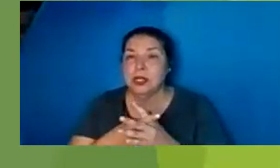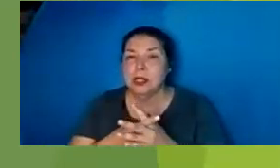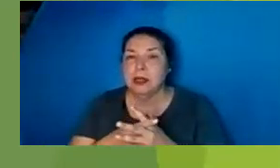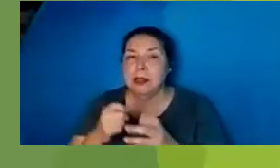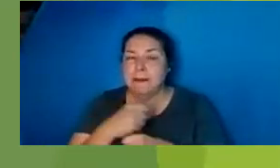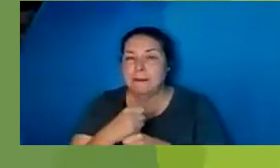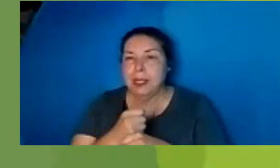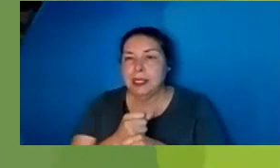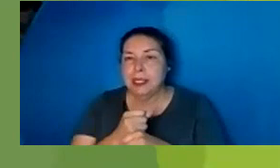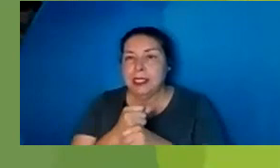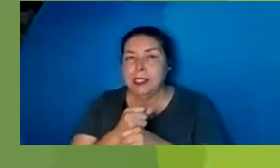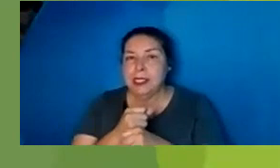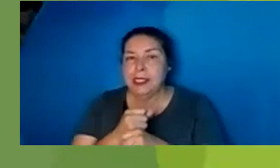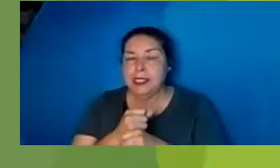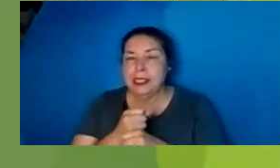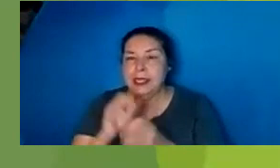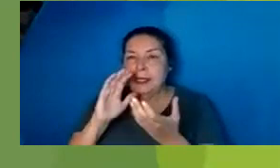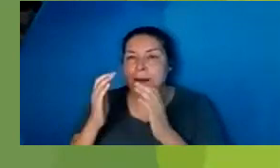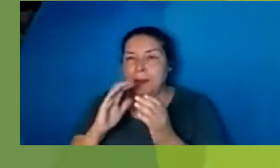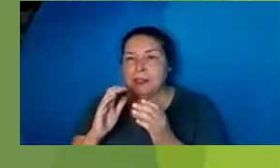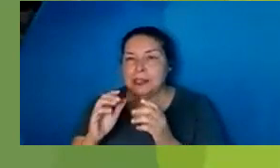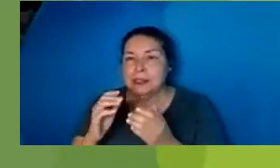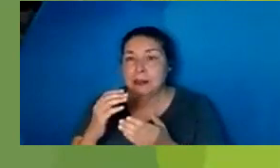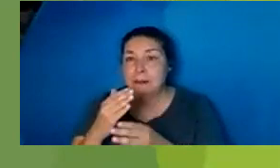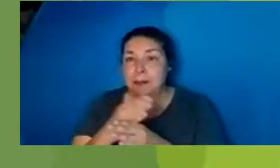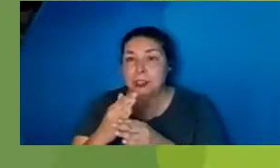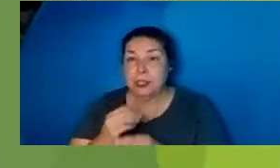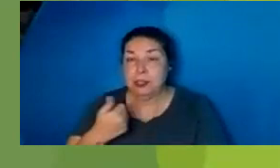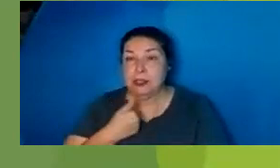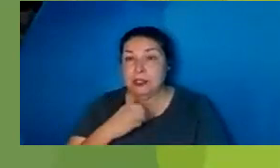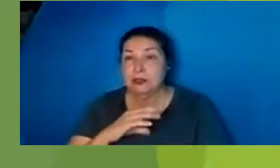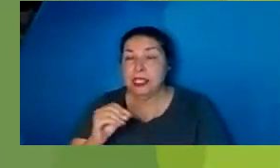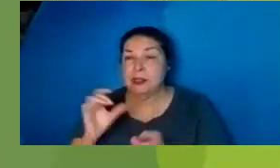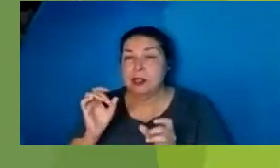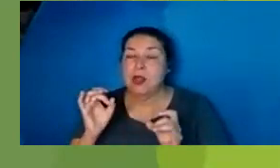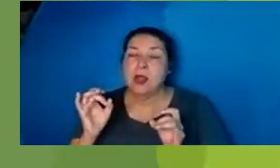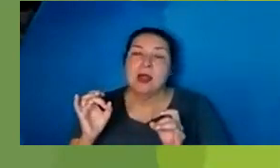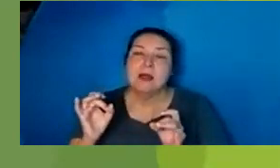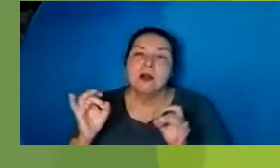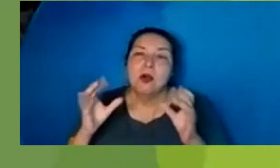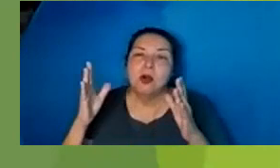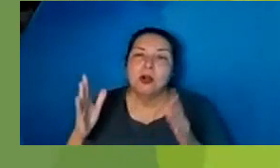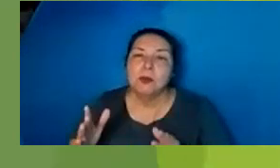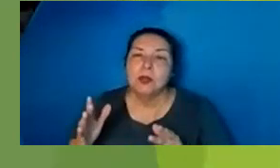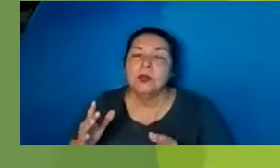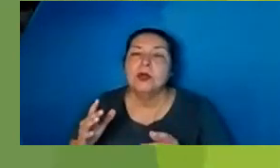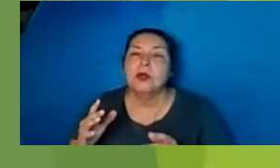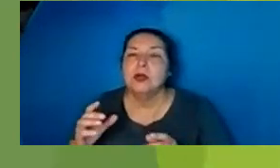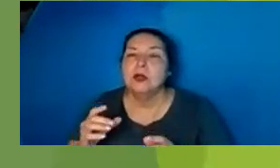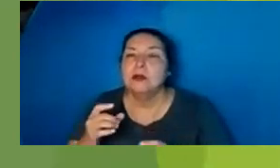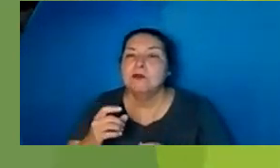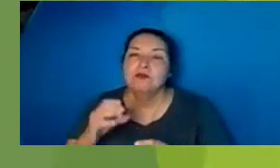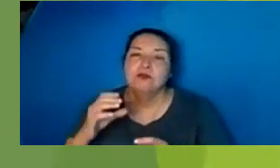ourselves and those miserable traffic light haters. We could use that today on people who